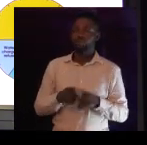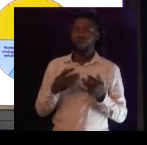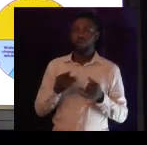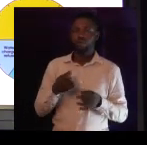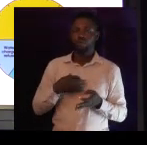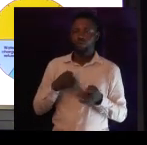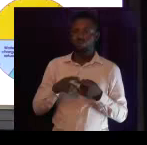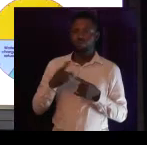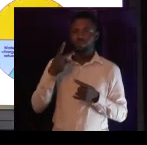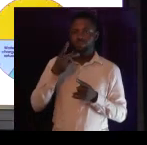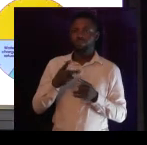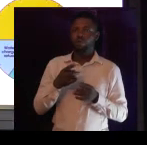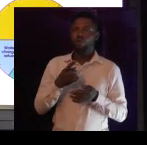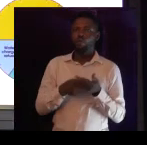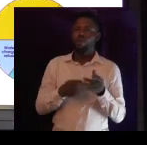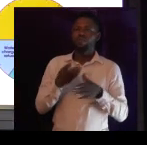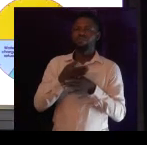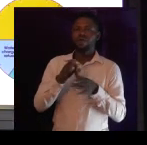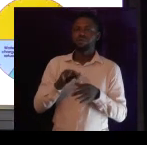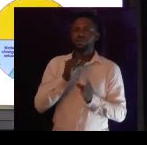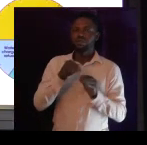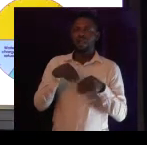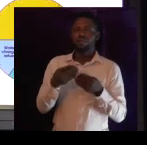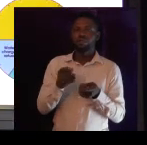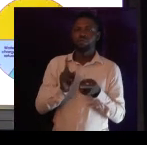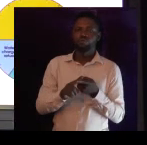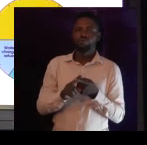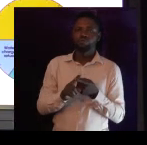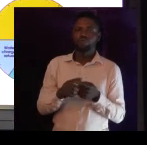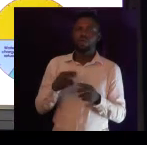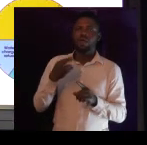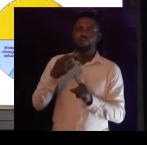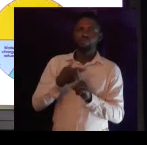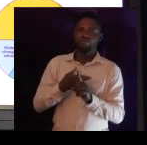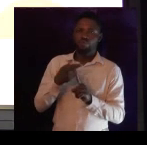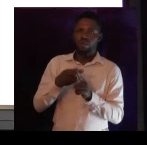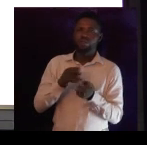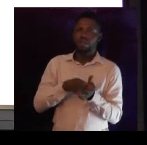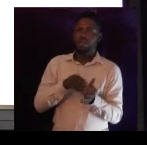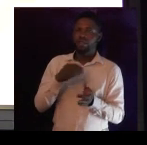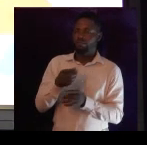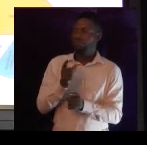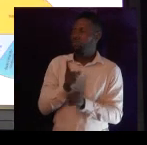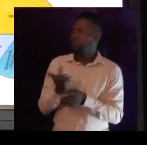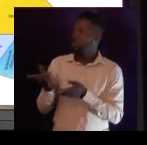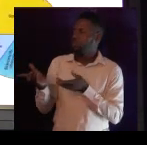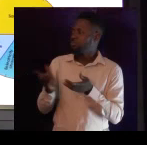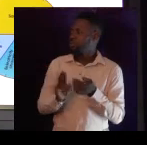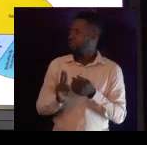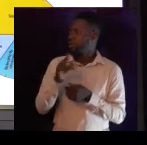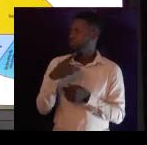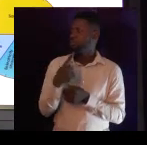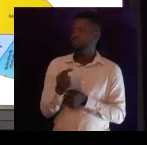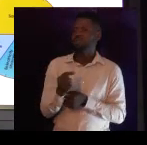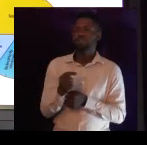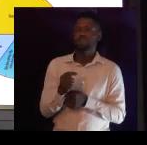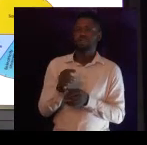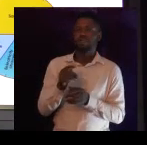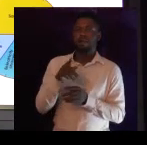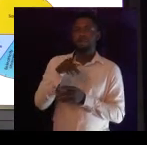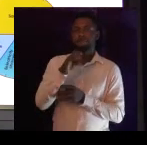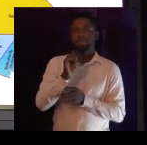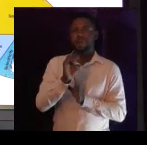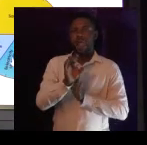So now we're going to look at what fraction is allocated to rent expenses. So I'm going to just bring up the